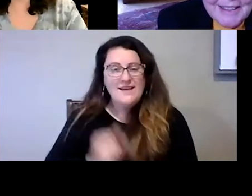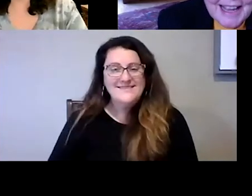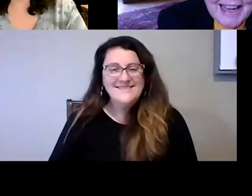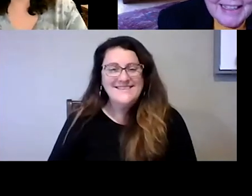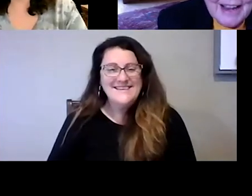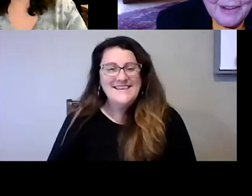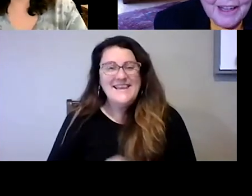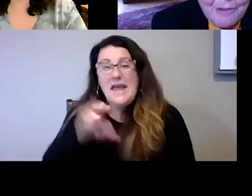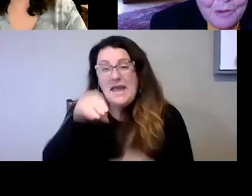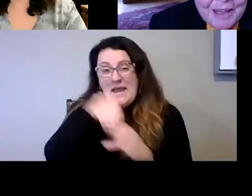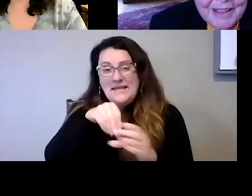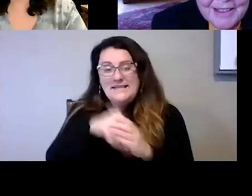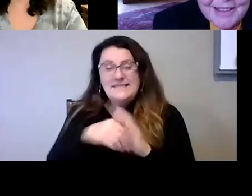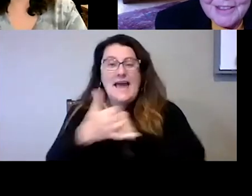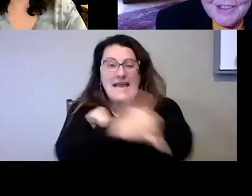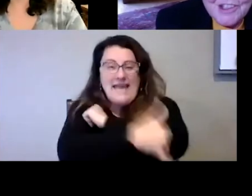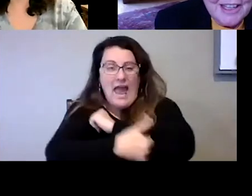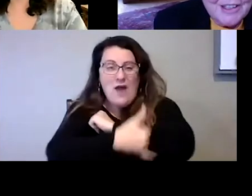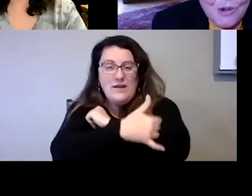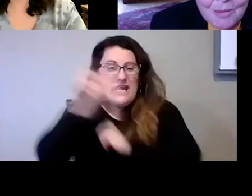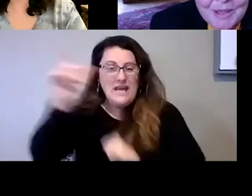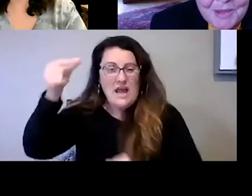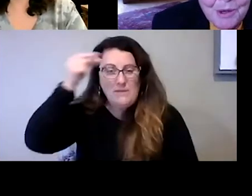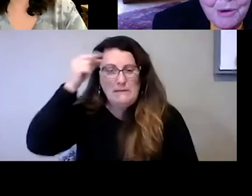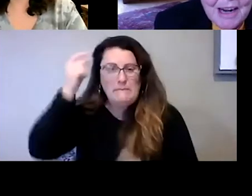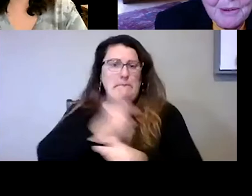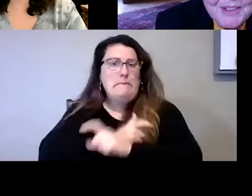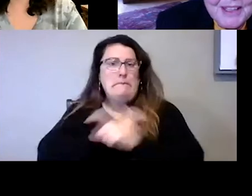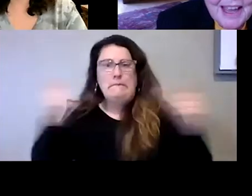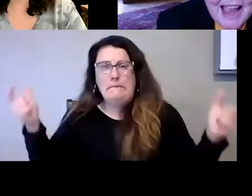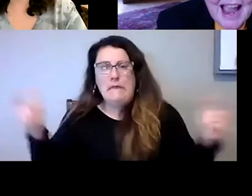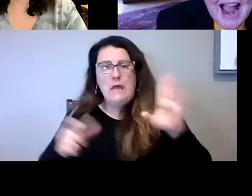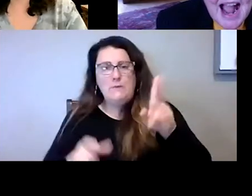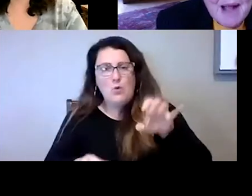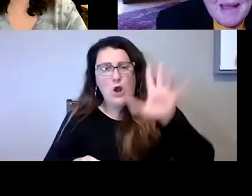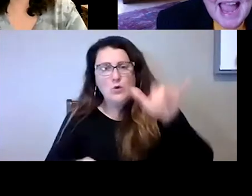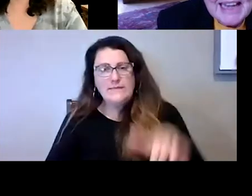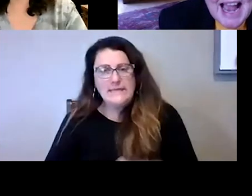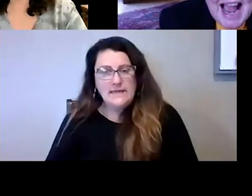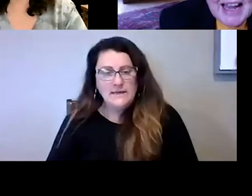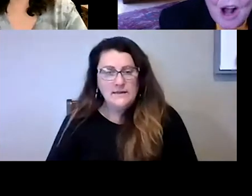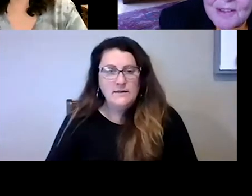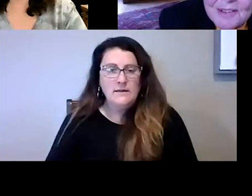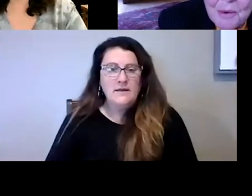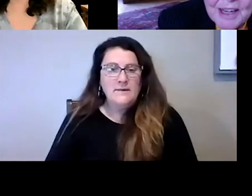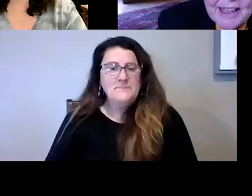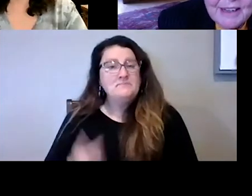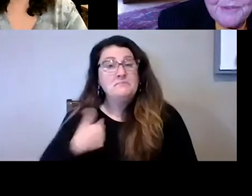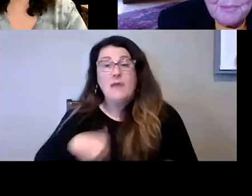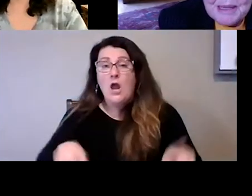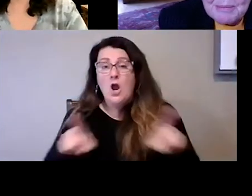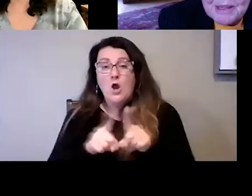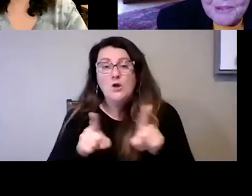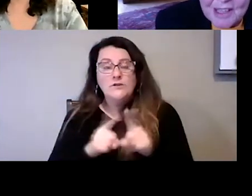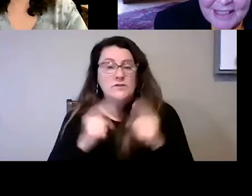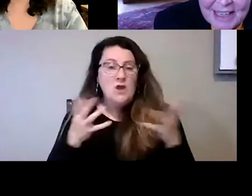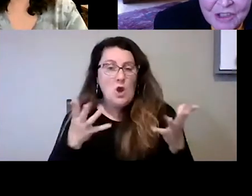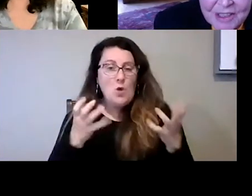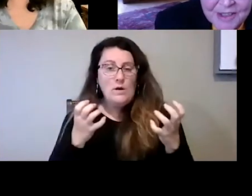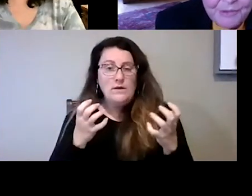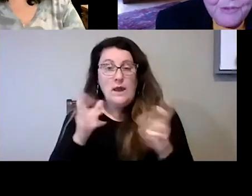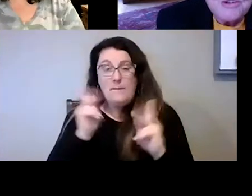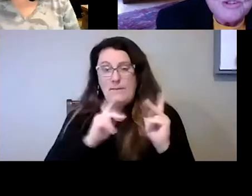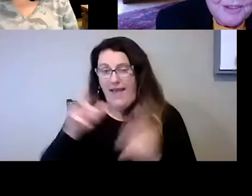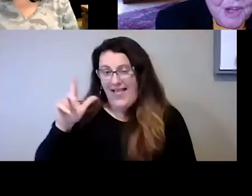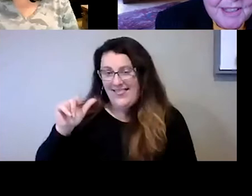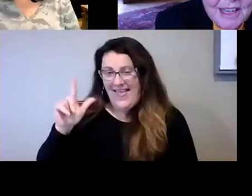work inside county government. It's a ginormous bureaucracy. And I also want to give the people of Los